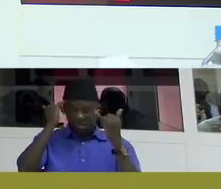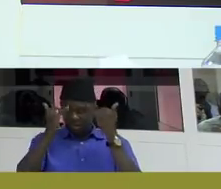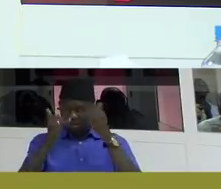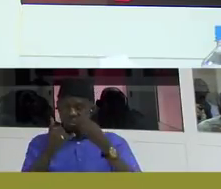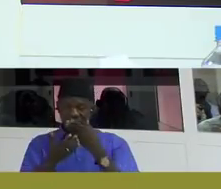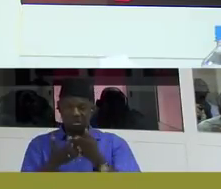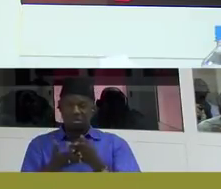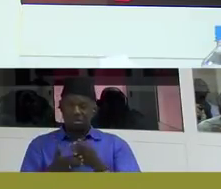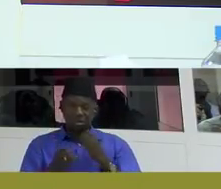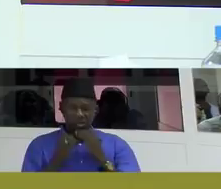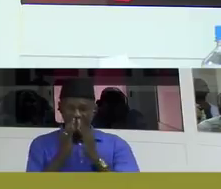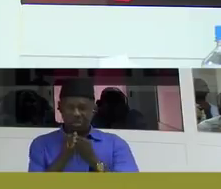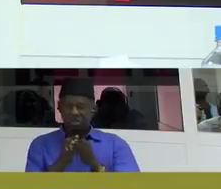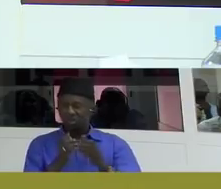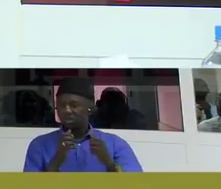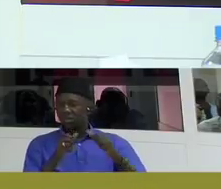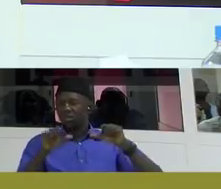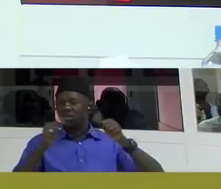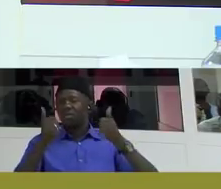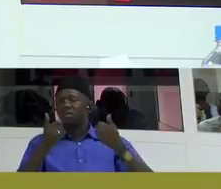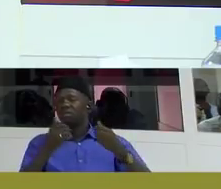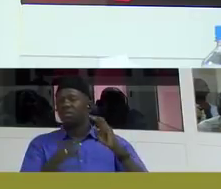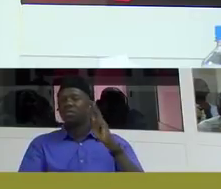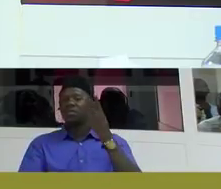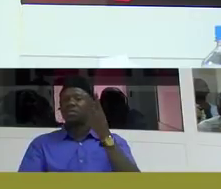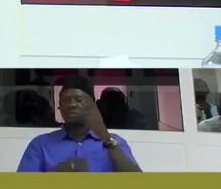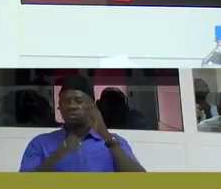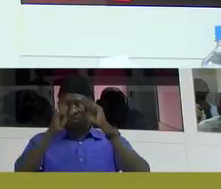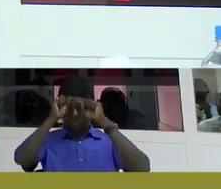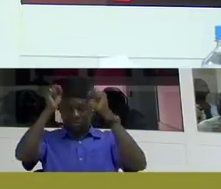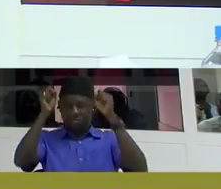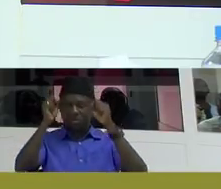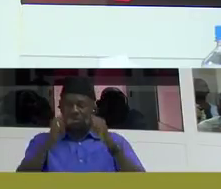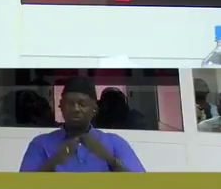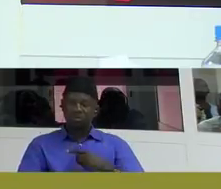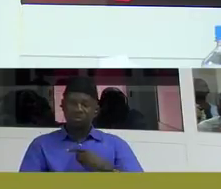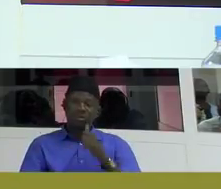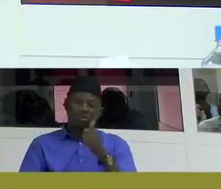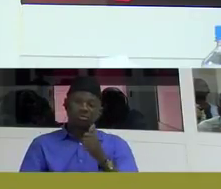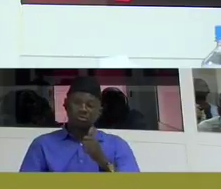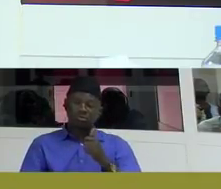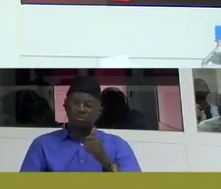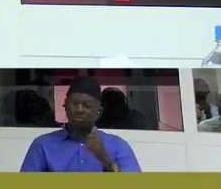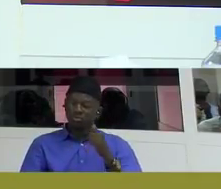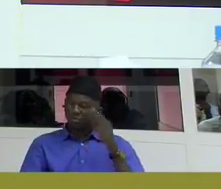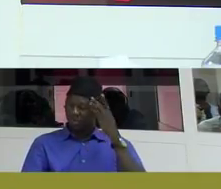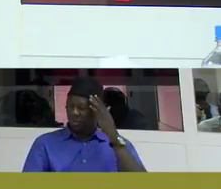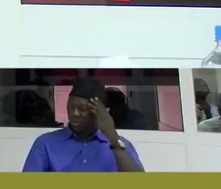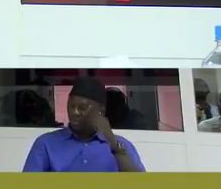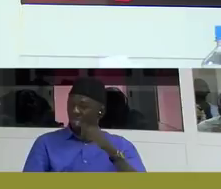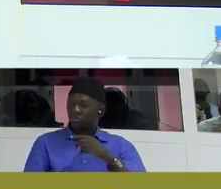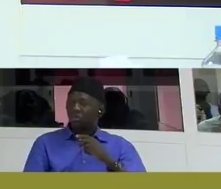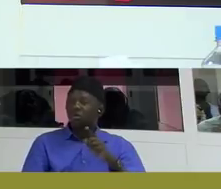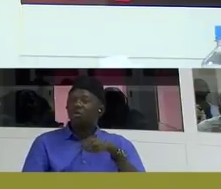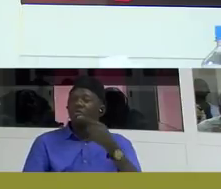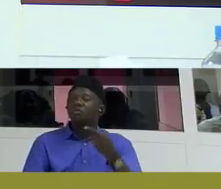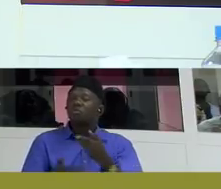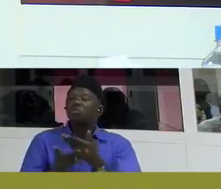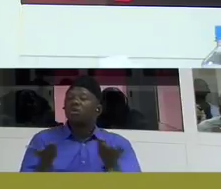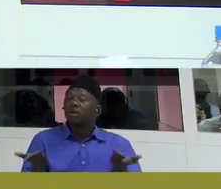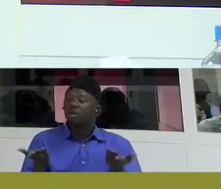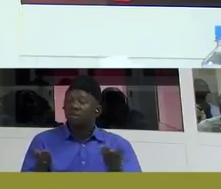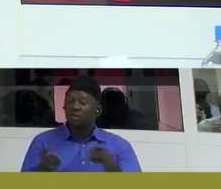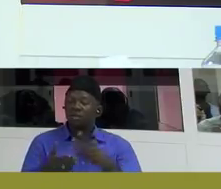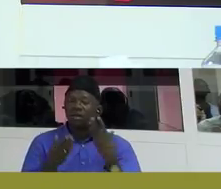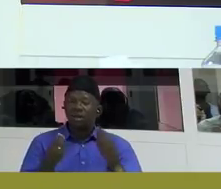second administration, and we have a good track record of where it originated from and how far